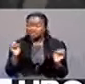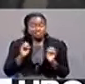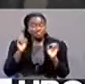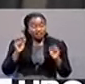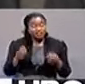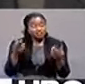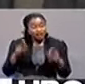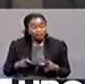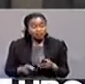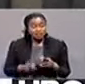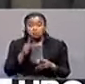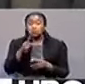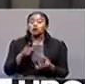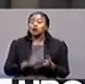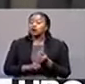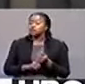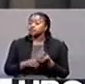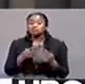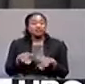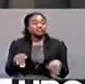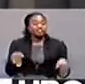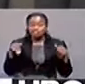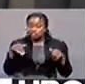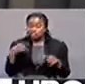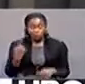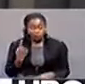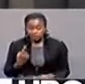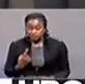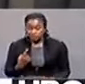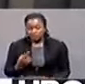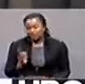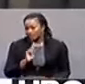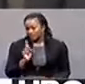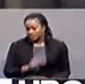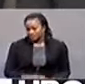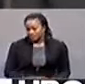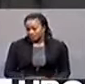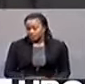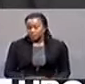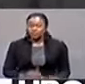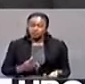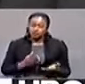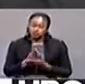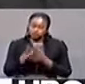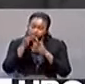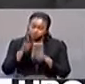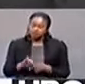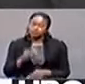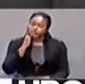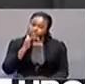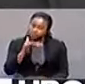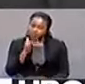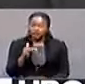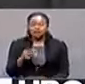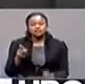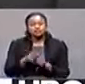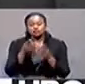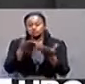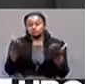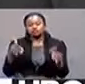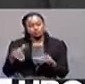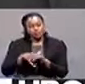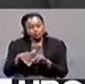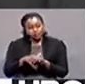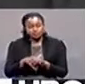to you when you're just seated. Right, Honorable Speaker and members, I want to call